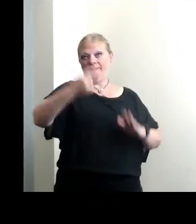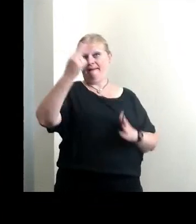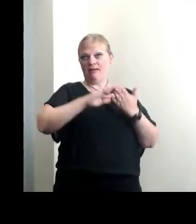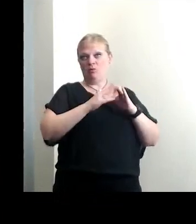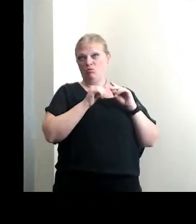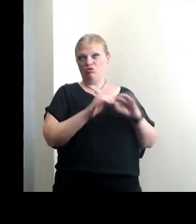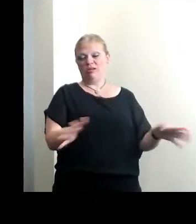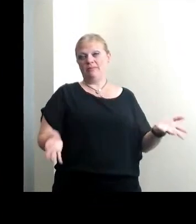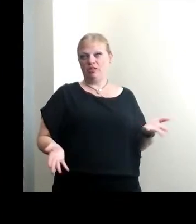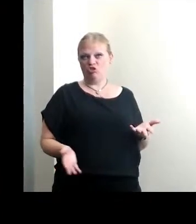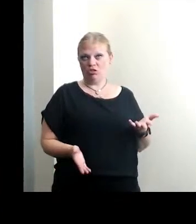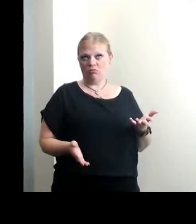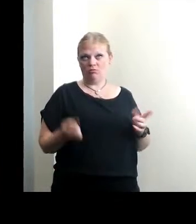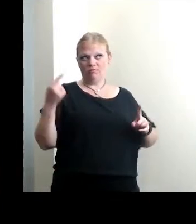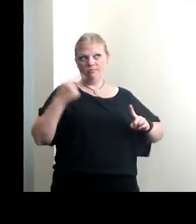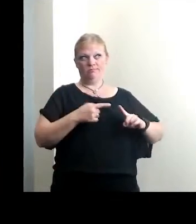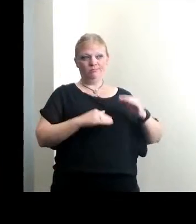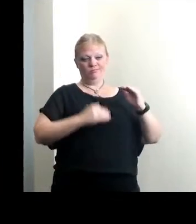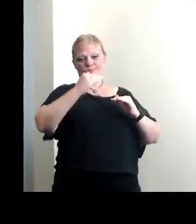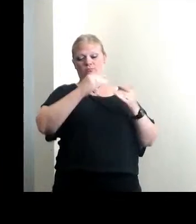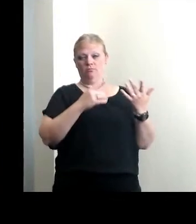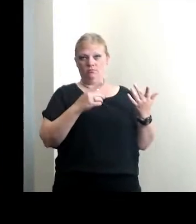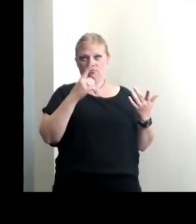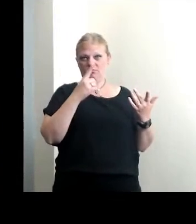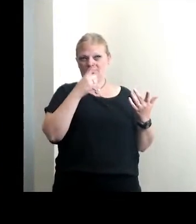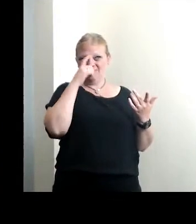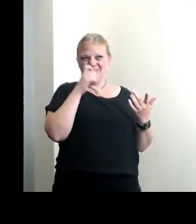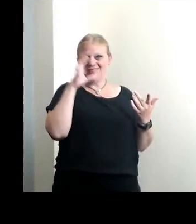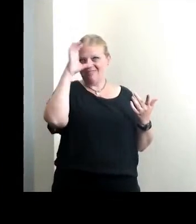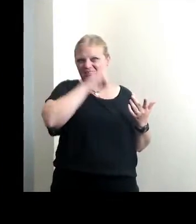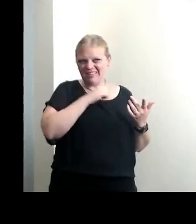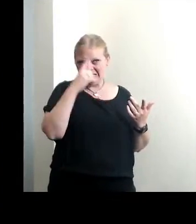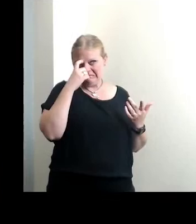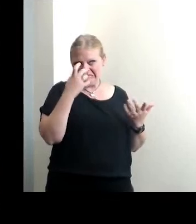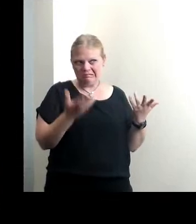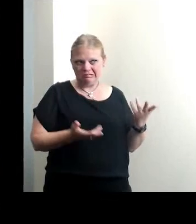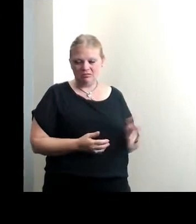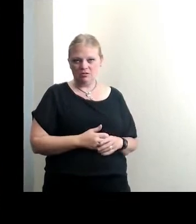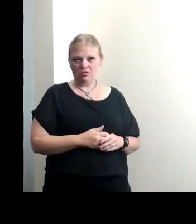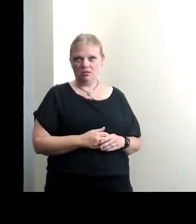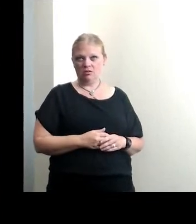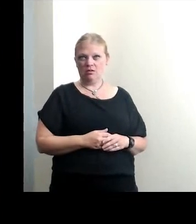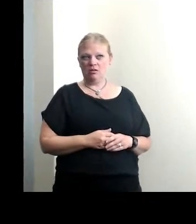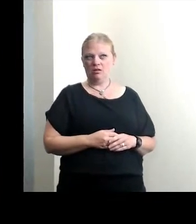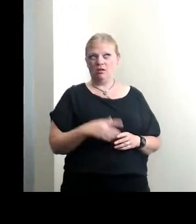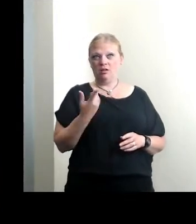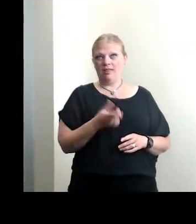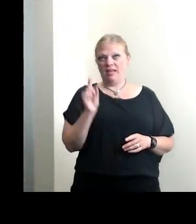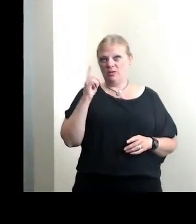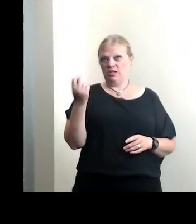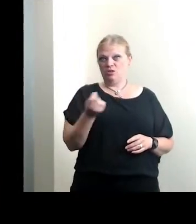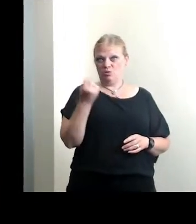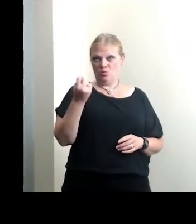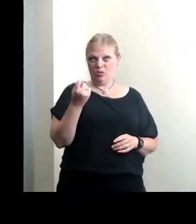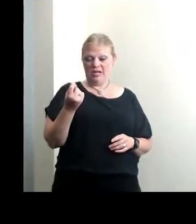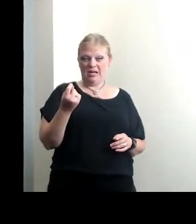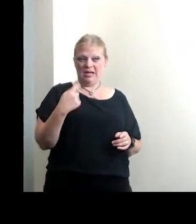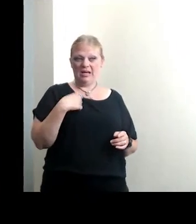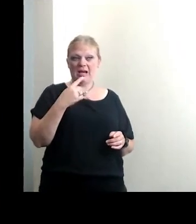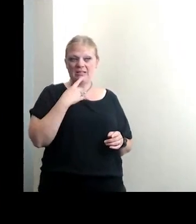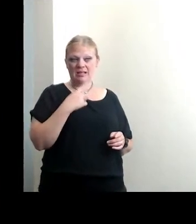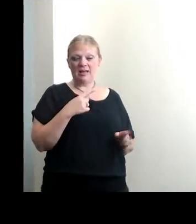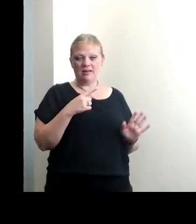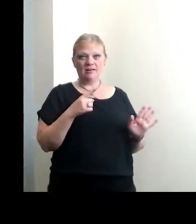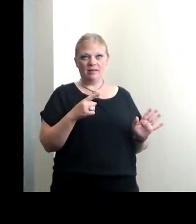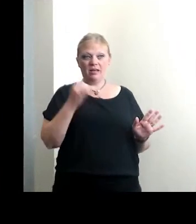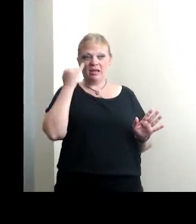community transmission point, because it is speculation. Last Tuesday, I said I thought if we continued